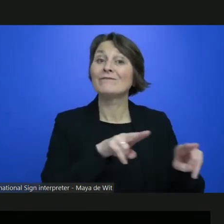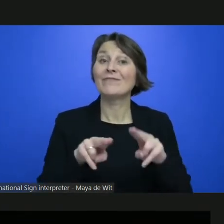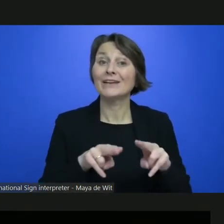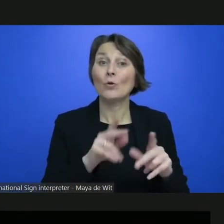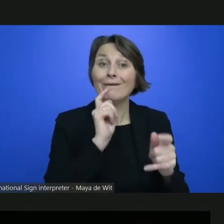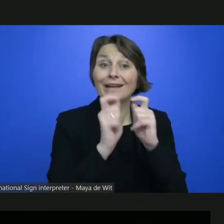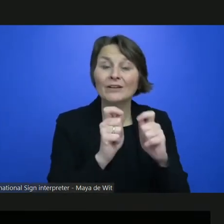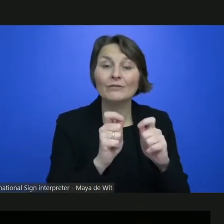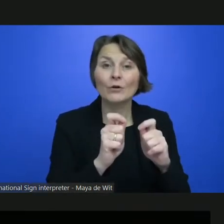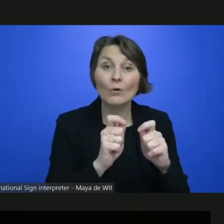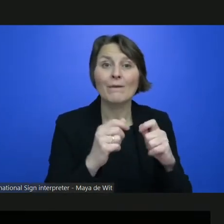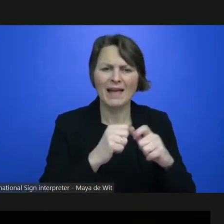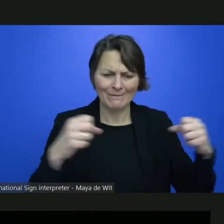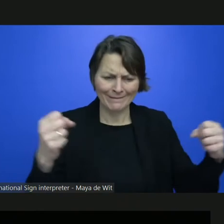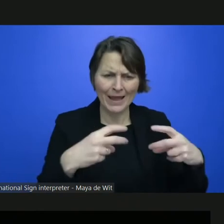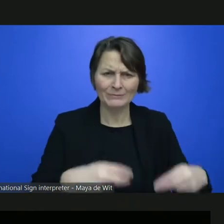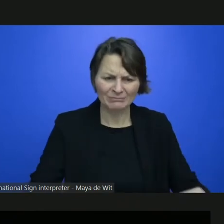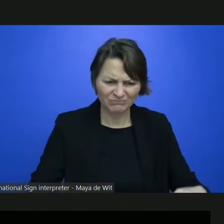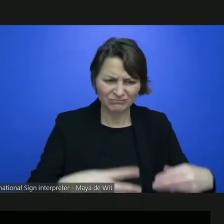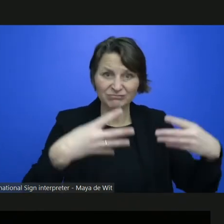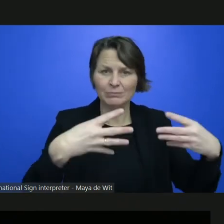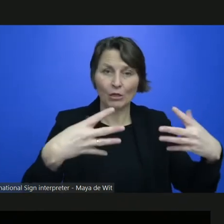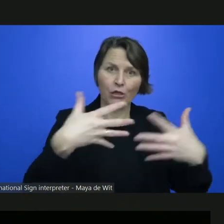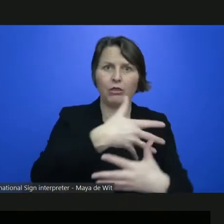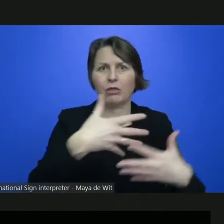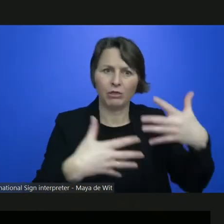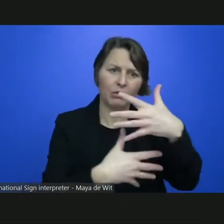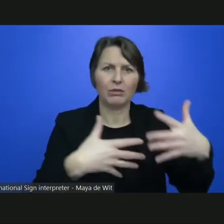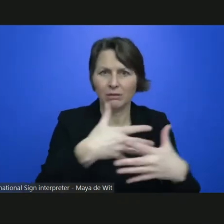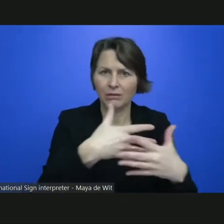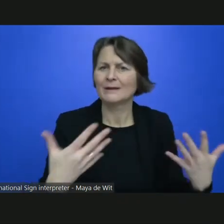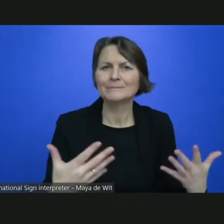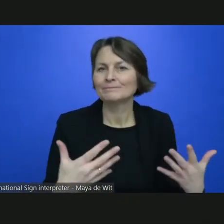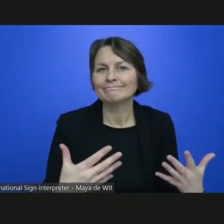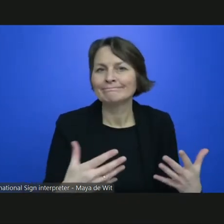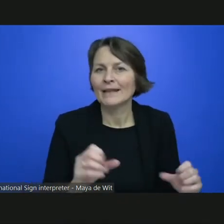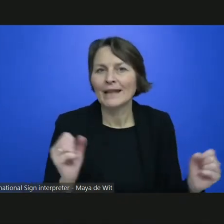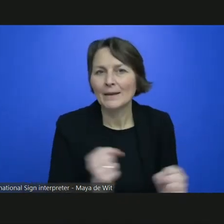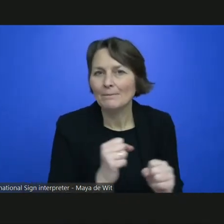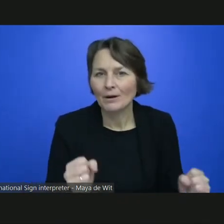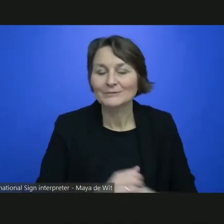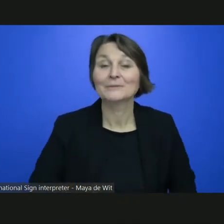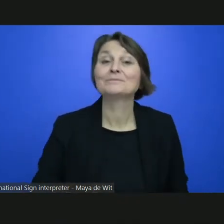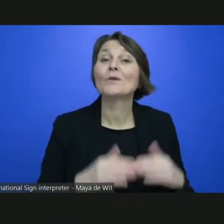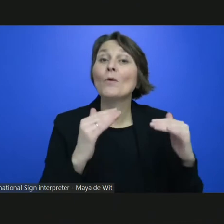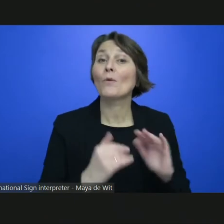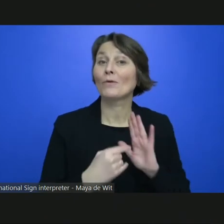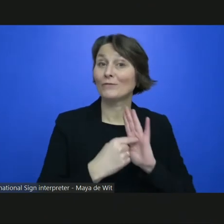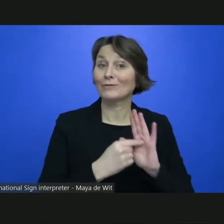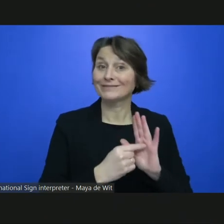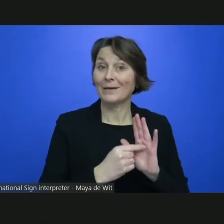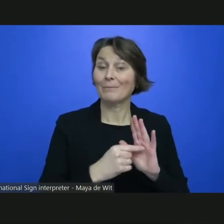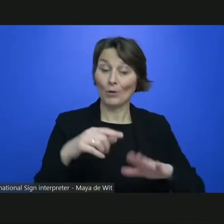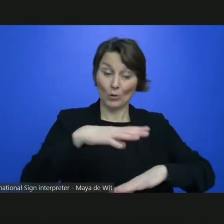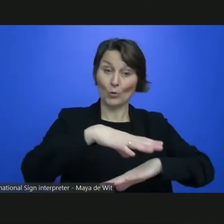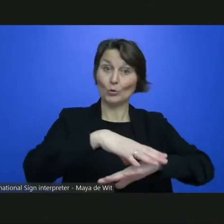timing candidates out after 3 minutes. I mean, if you take the Swedish robot interviewer, the website